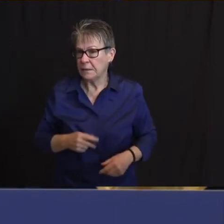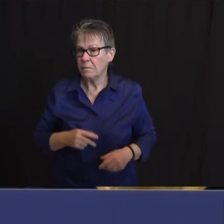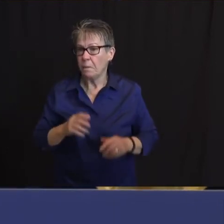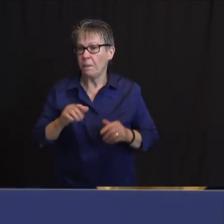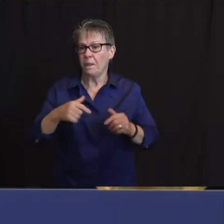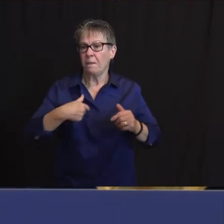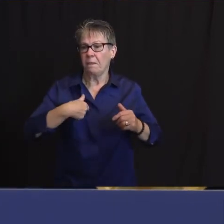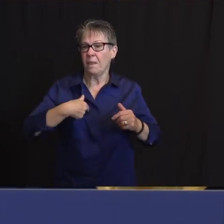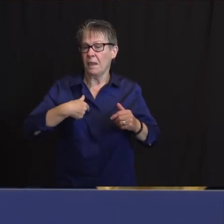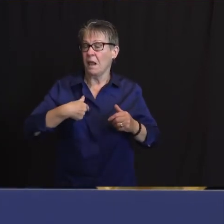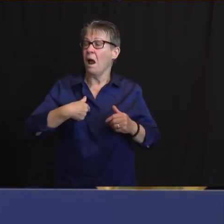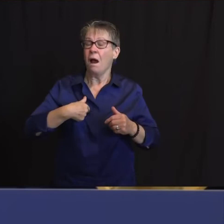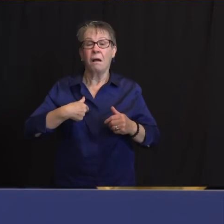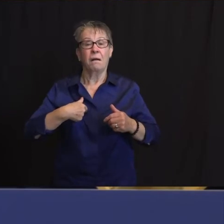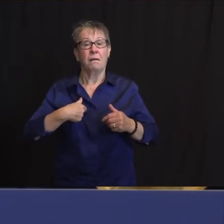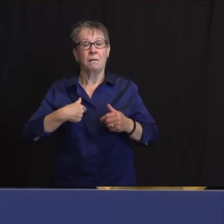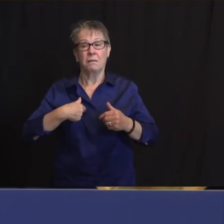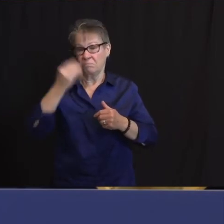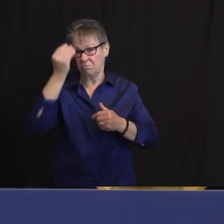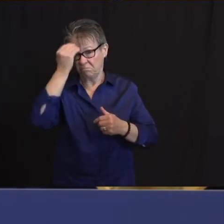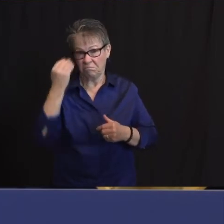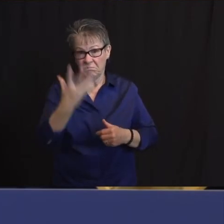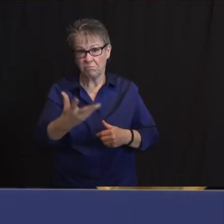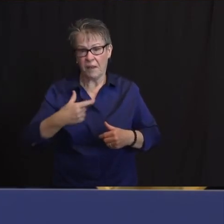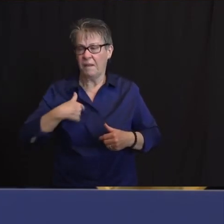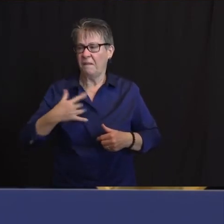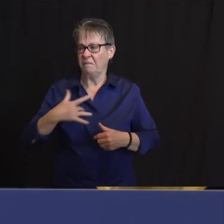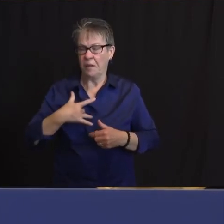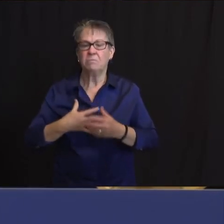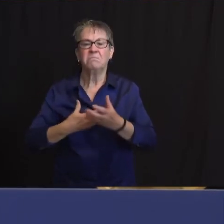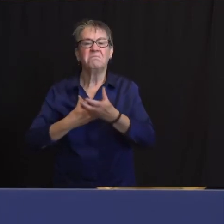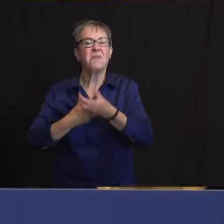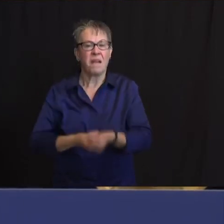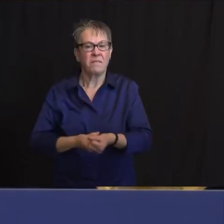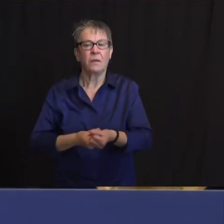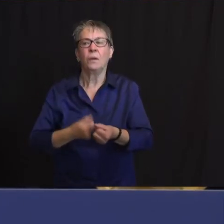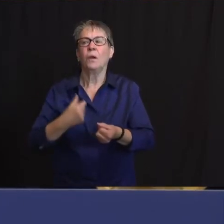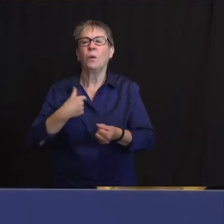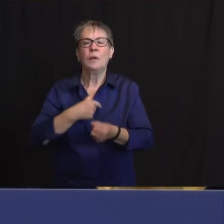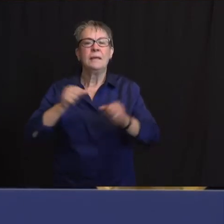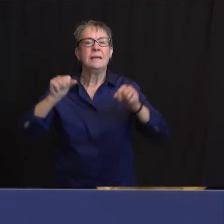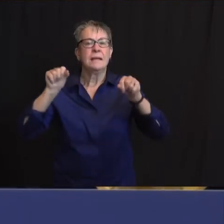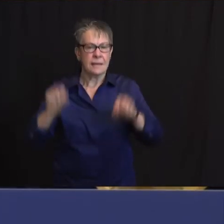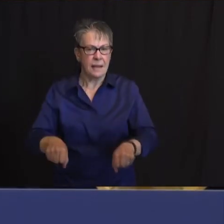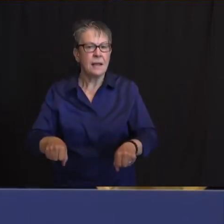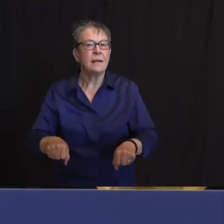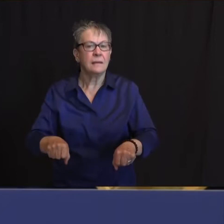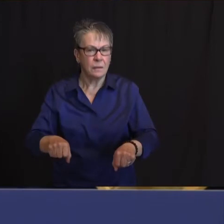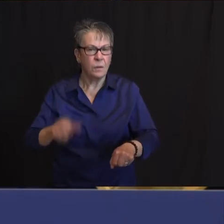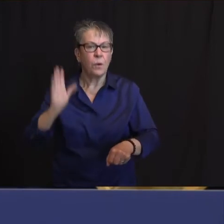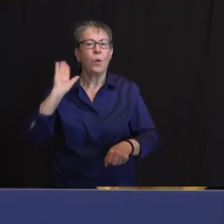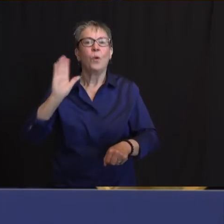that we can get to that number has gone up meaningfully. Let's hope it stays that way. Let's hope I'm right and it stays that way. Pat,